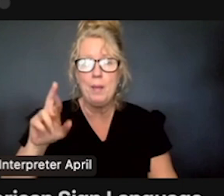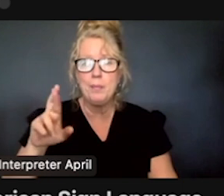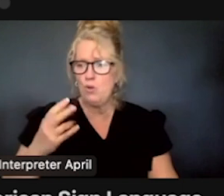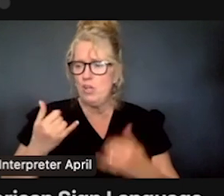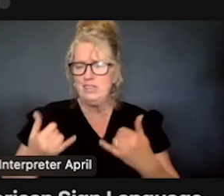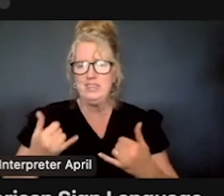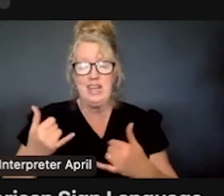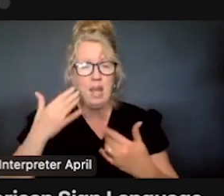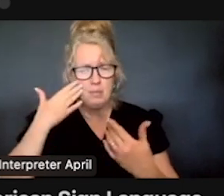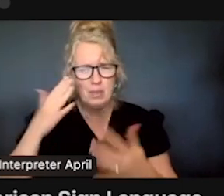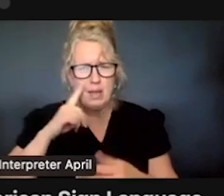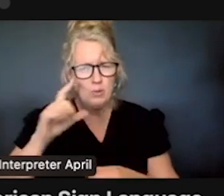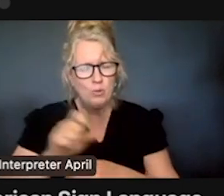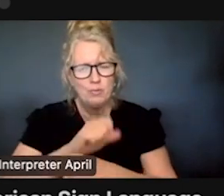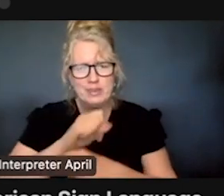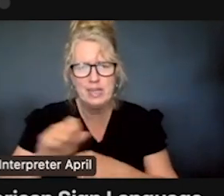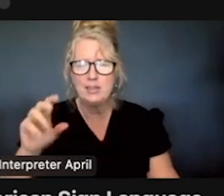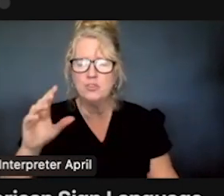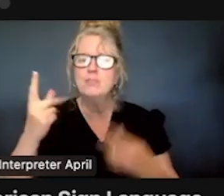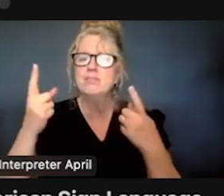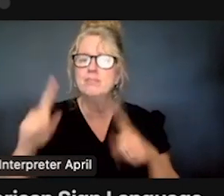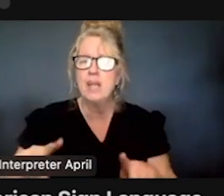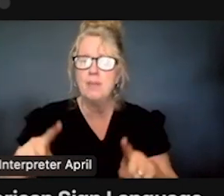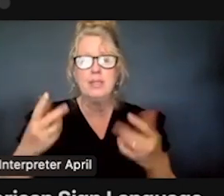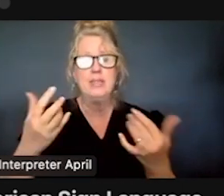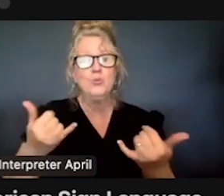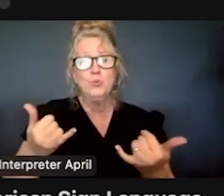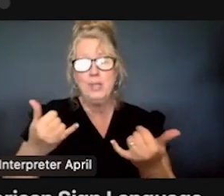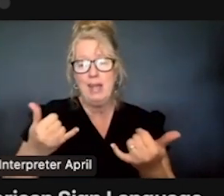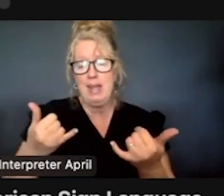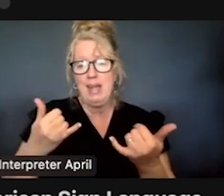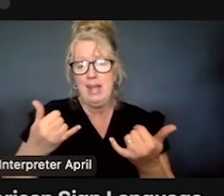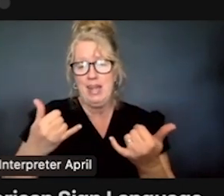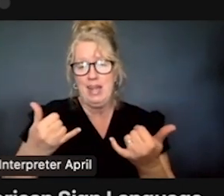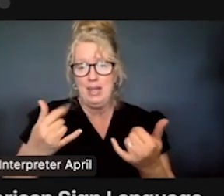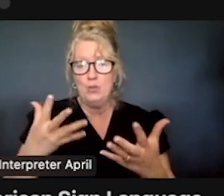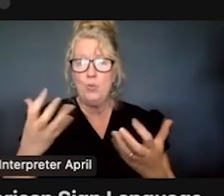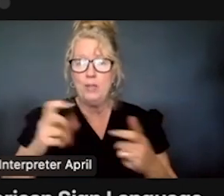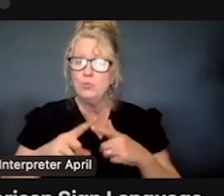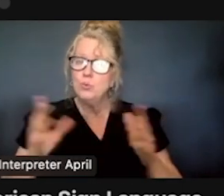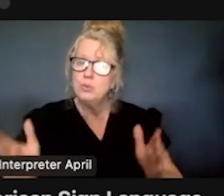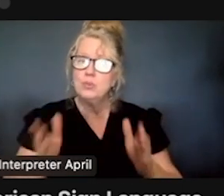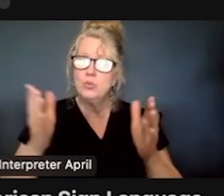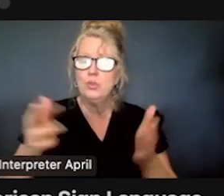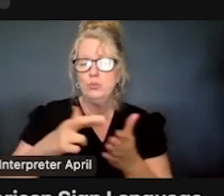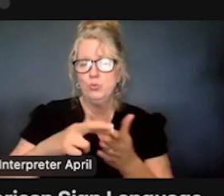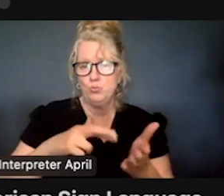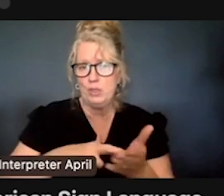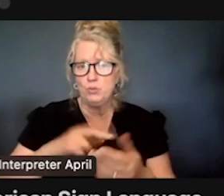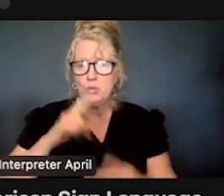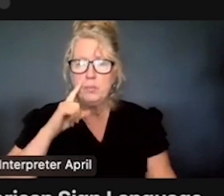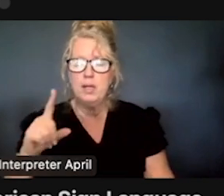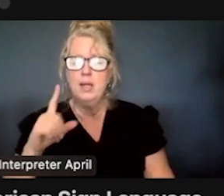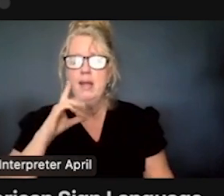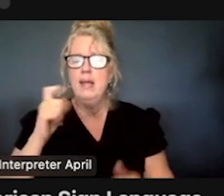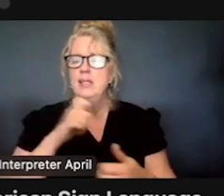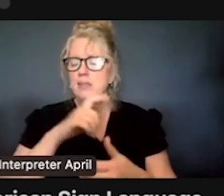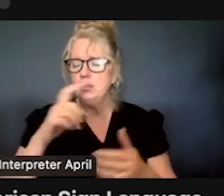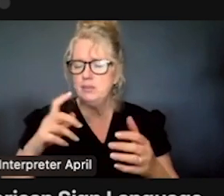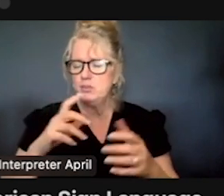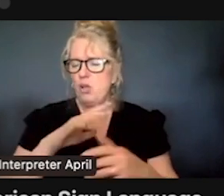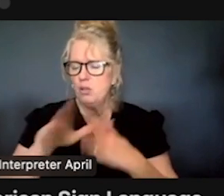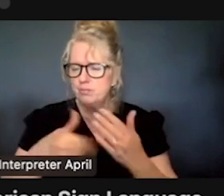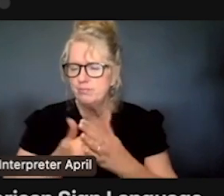webinar, but it's an event. It's happening today. So we encourage you to register for this. It's called Collective Insight